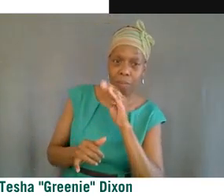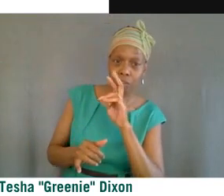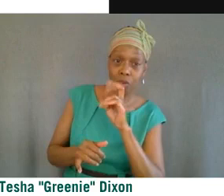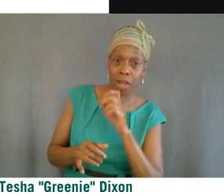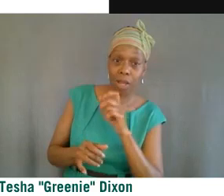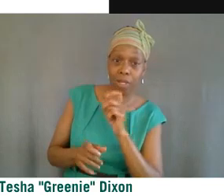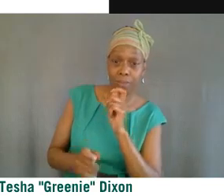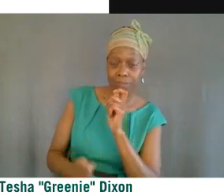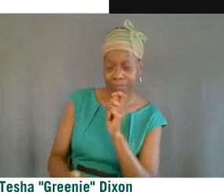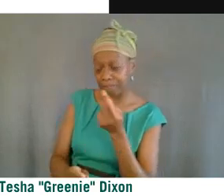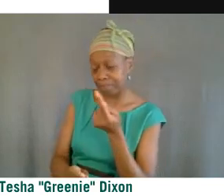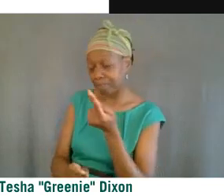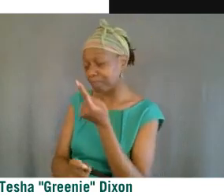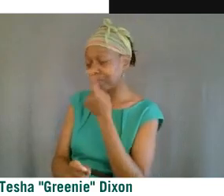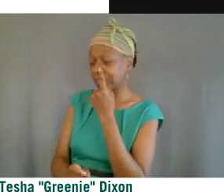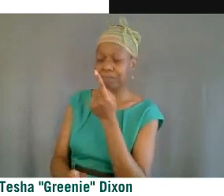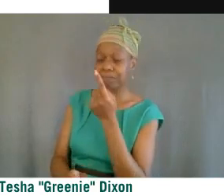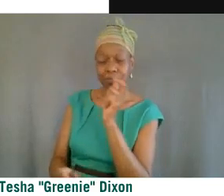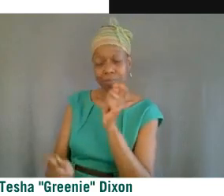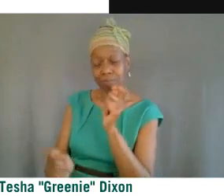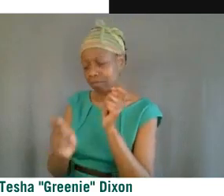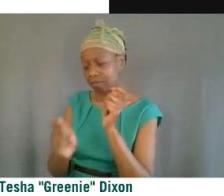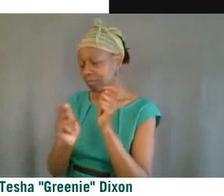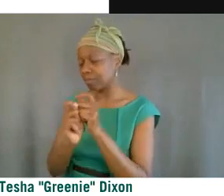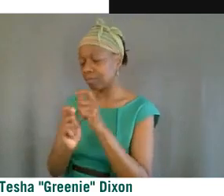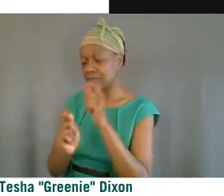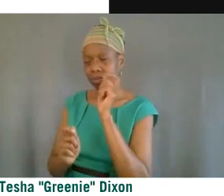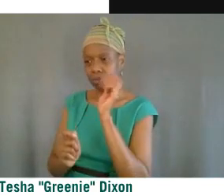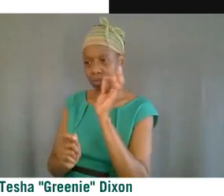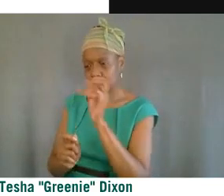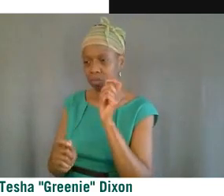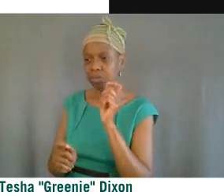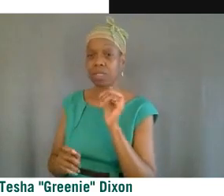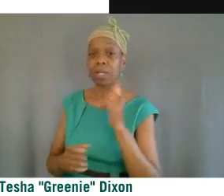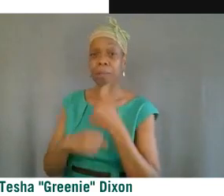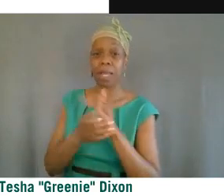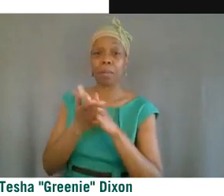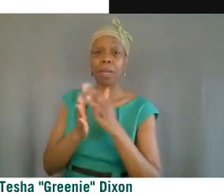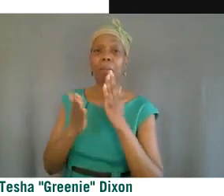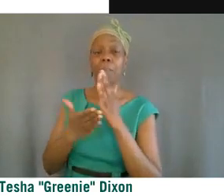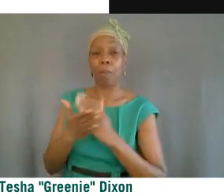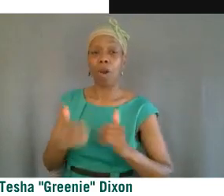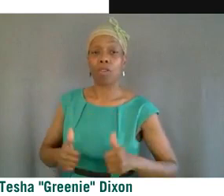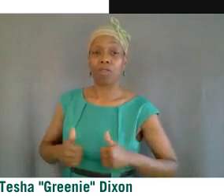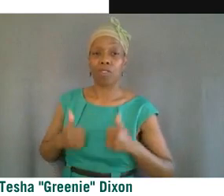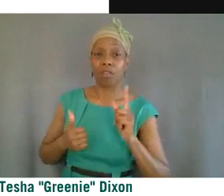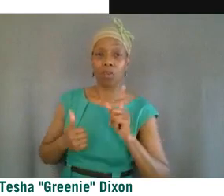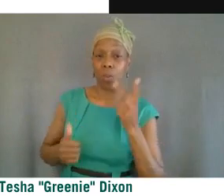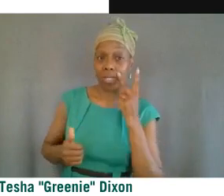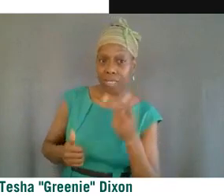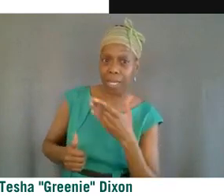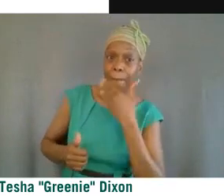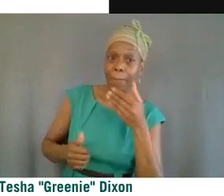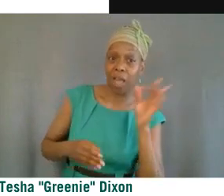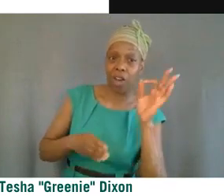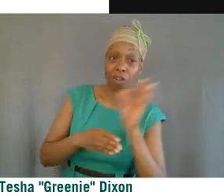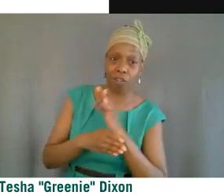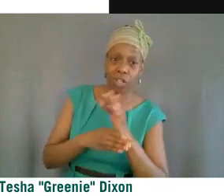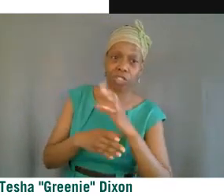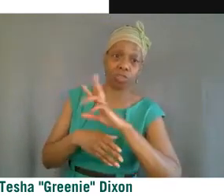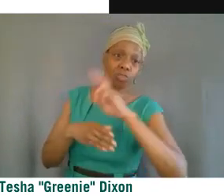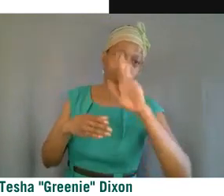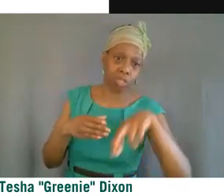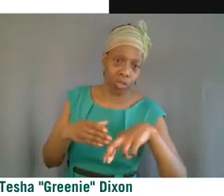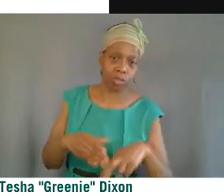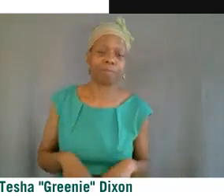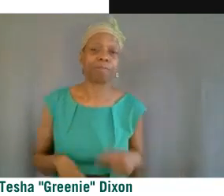that making that part of life is where we see better functional outcomes. And I think that actually goes